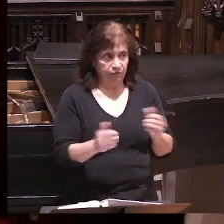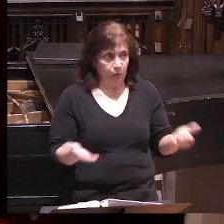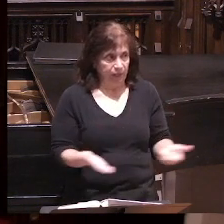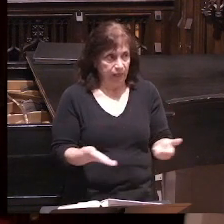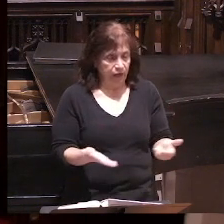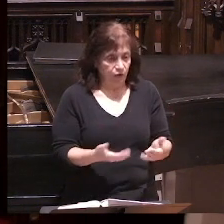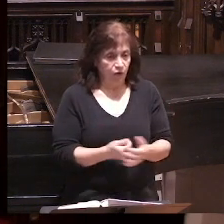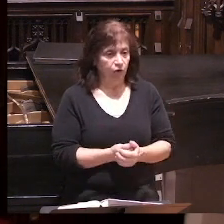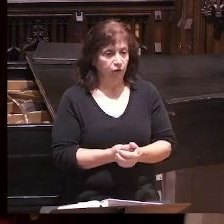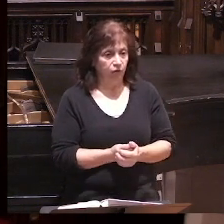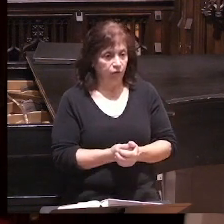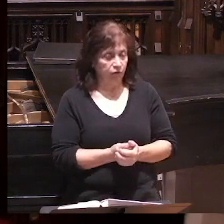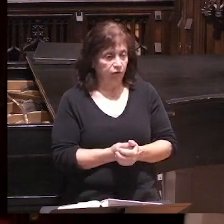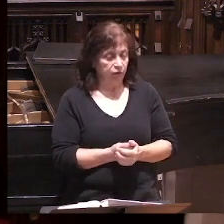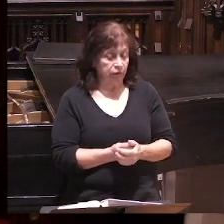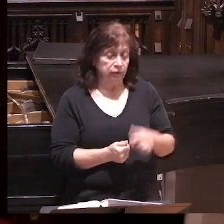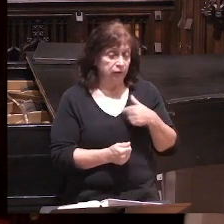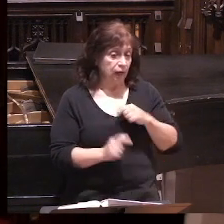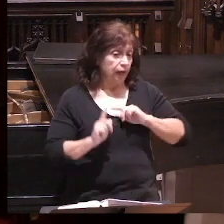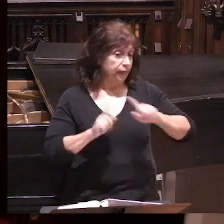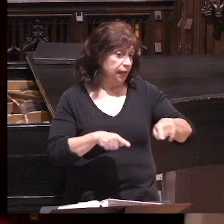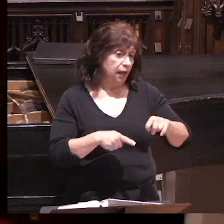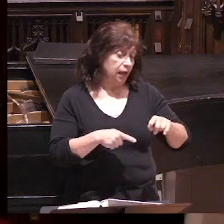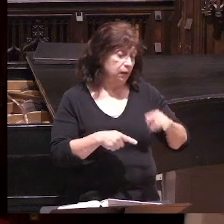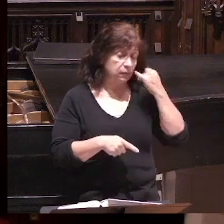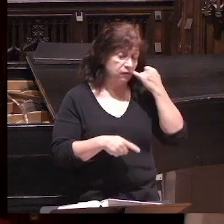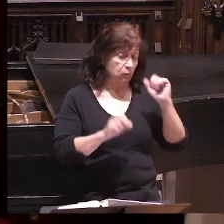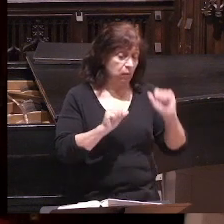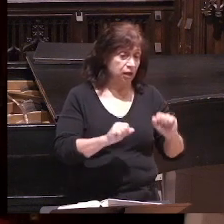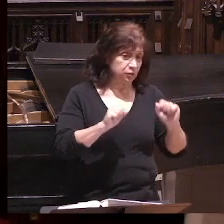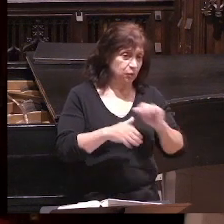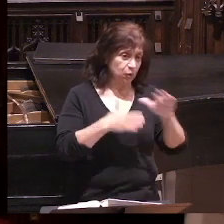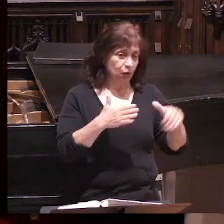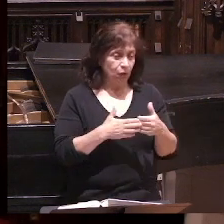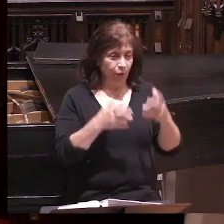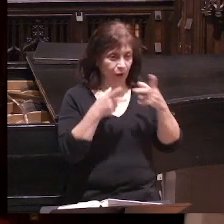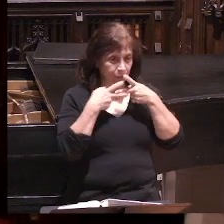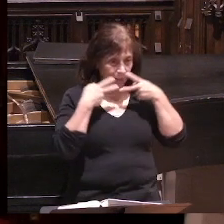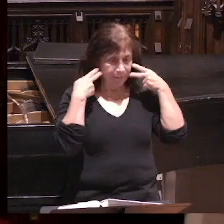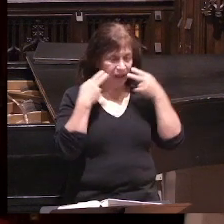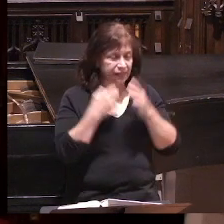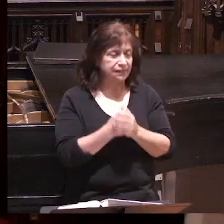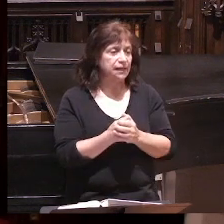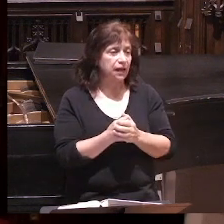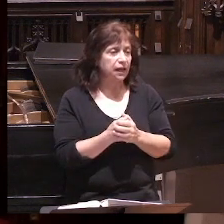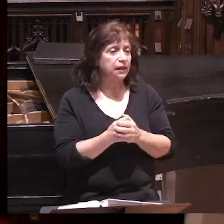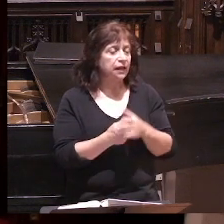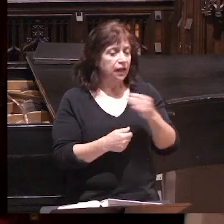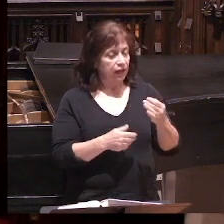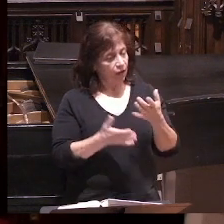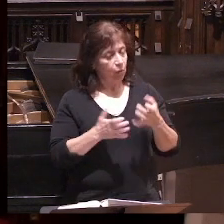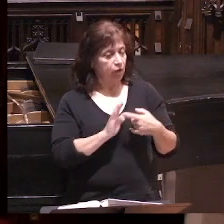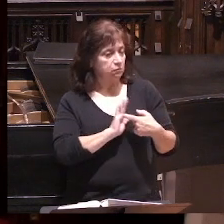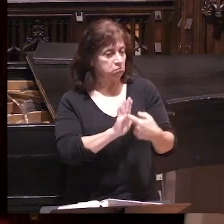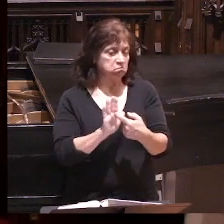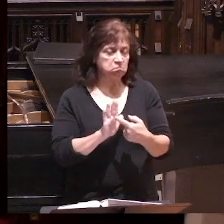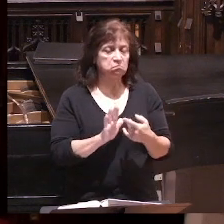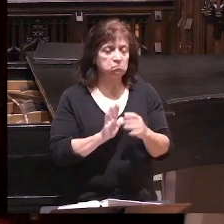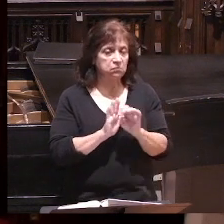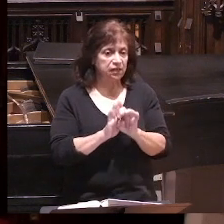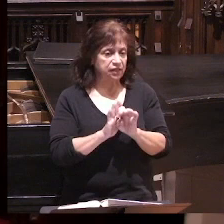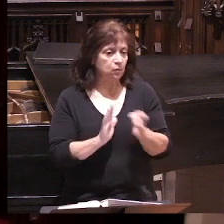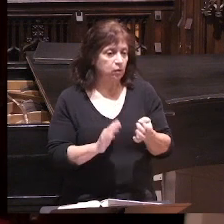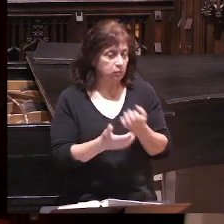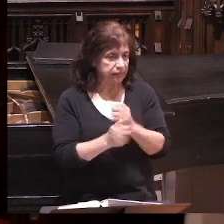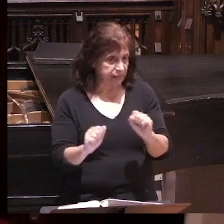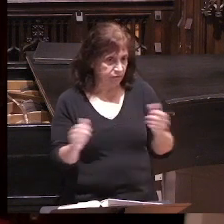here, I came when I could. You know, we all donned our masks, and I wanted to set an example to show that it was safe